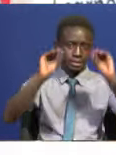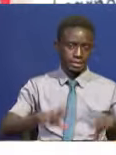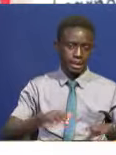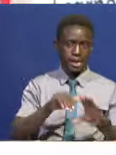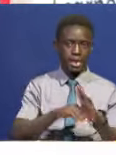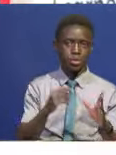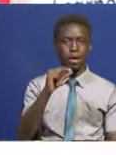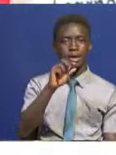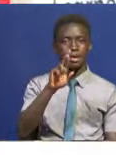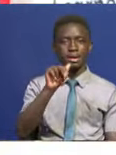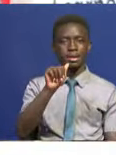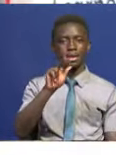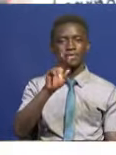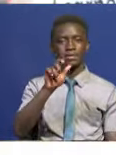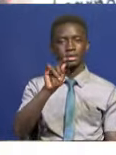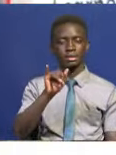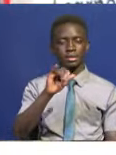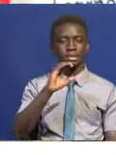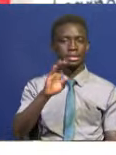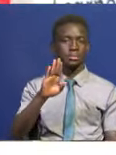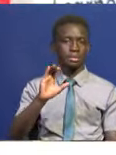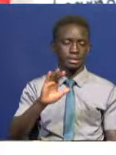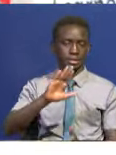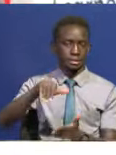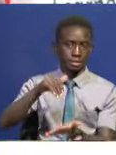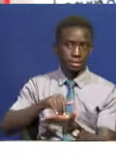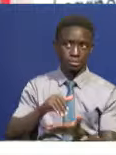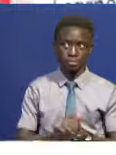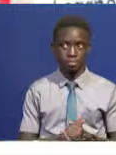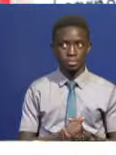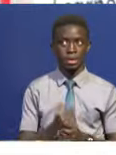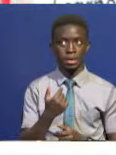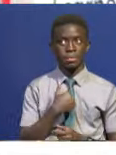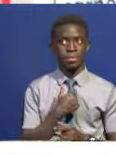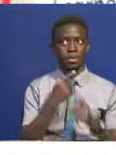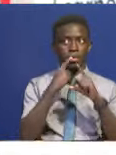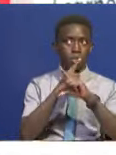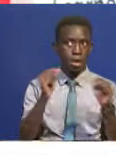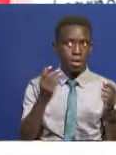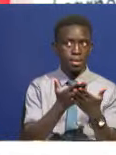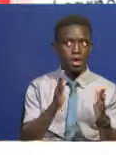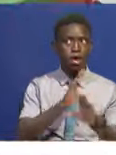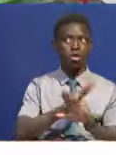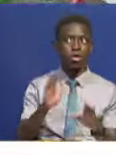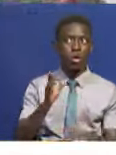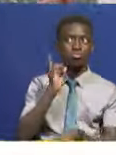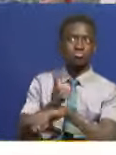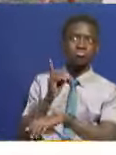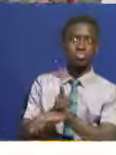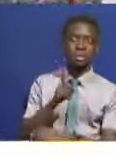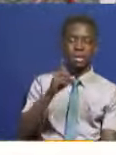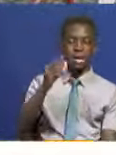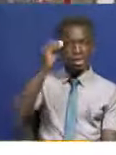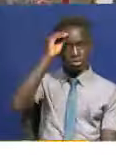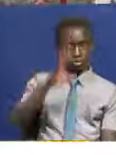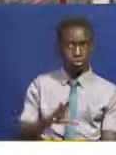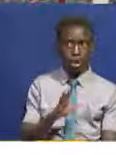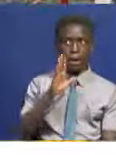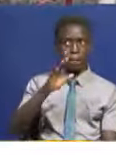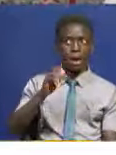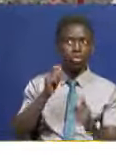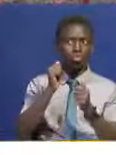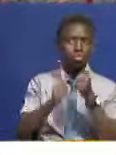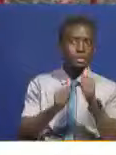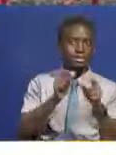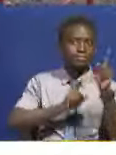Center. I would say that let them not dictate to the learners on the career pathways that these children should take.